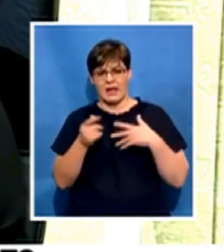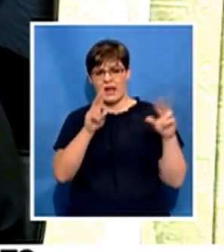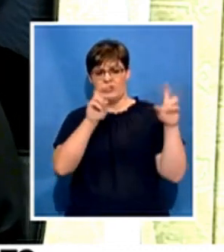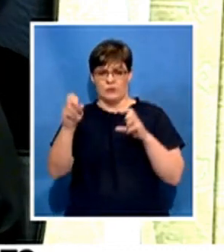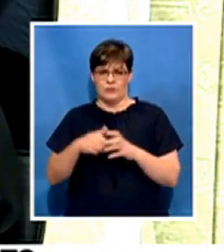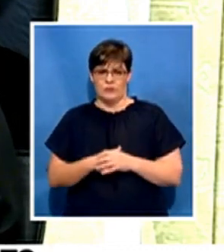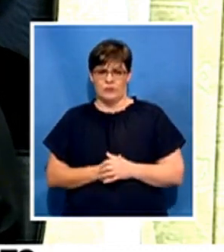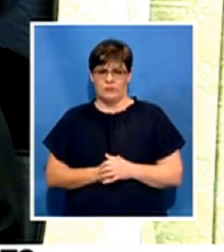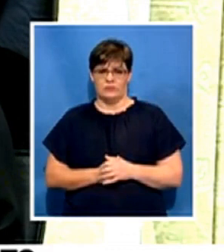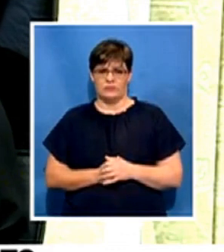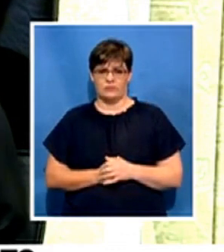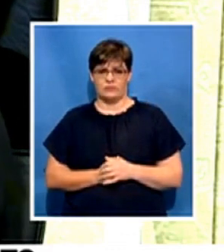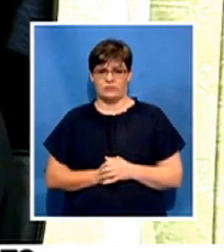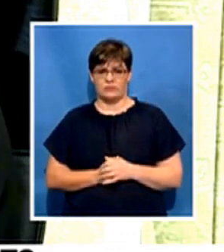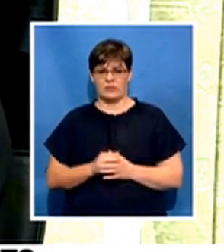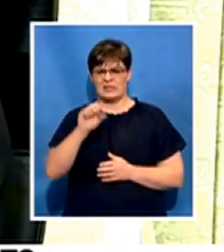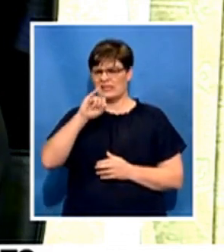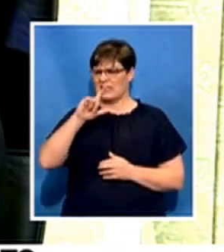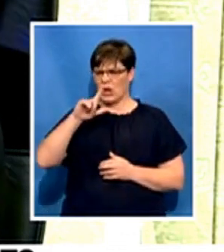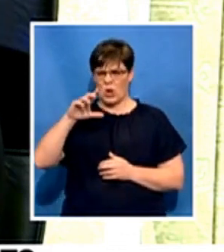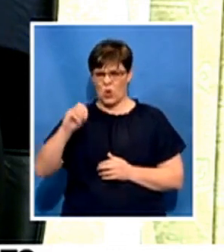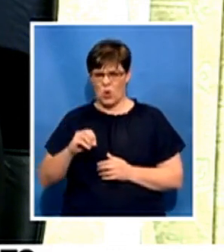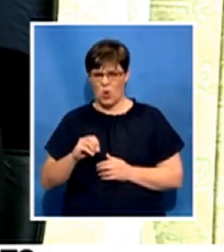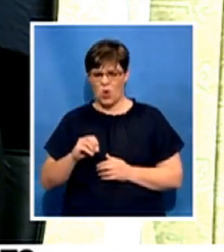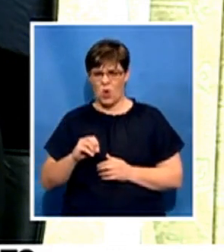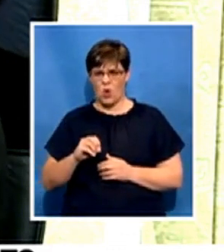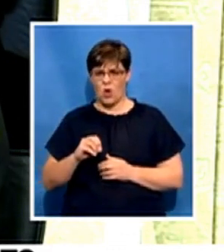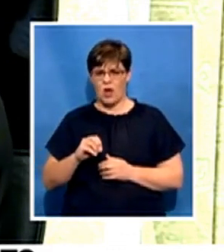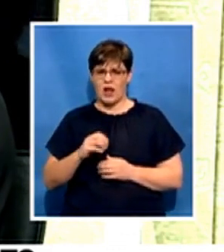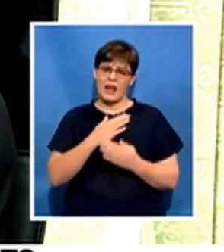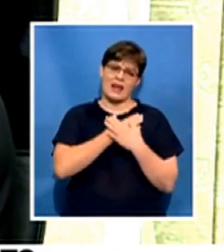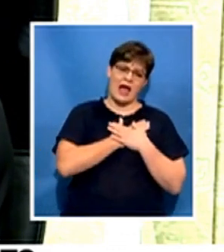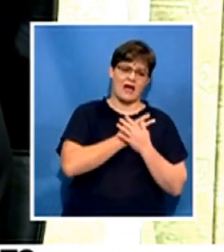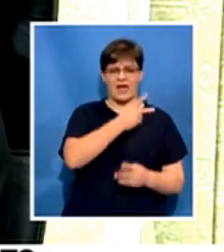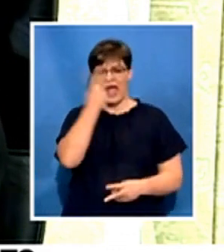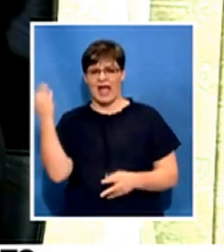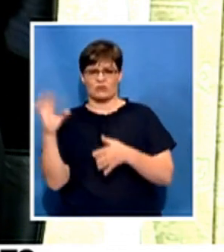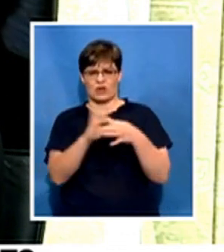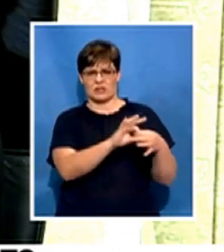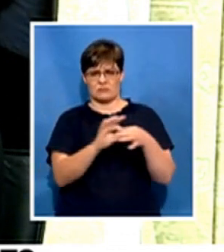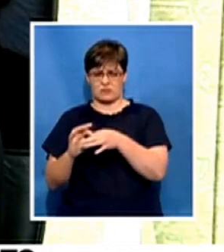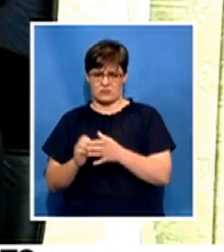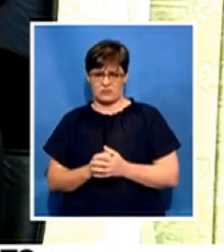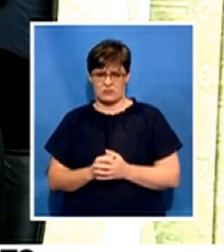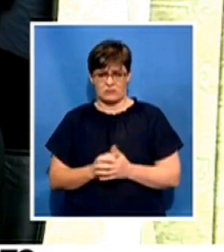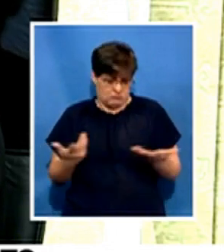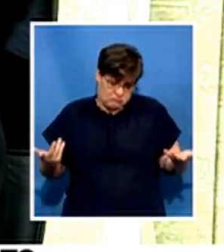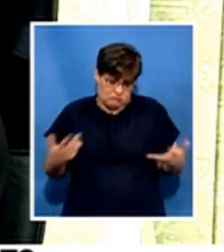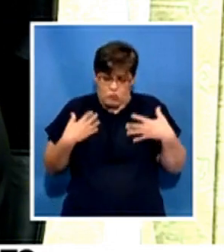Silo, on the love-hate relationship, that's the relationship that we have. It's full